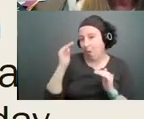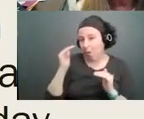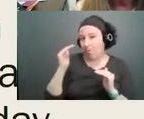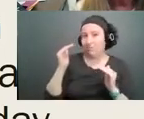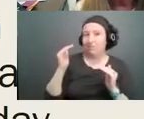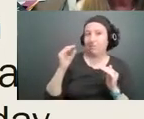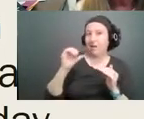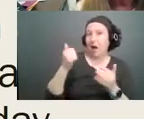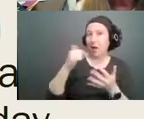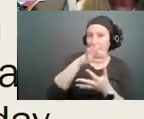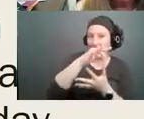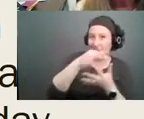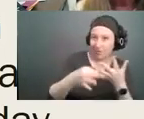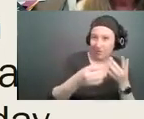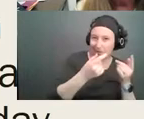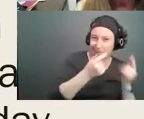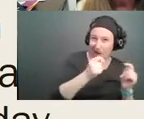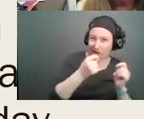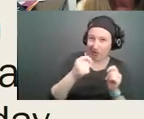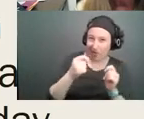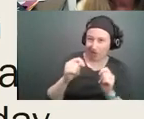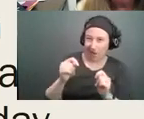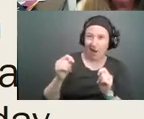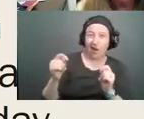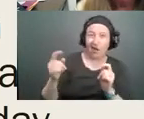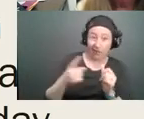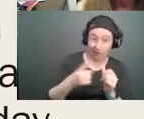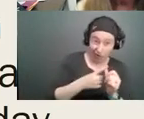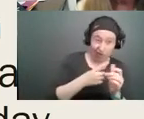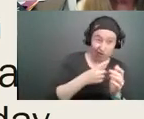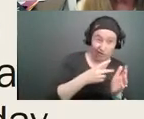other responses to challenging behavior would be explored.